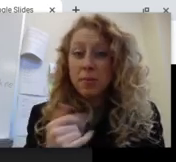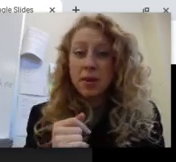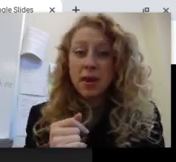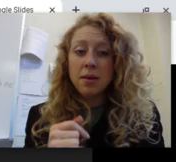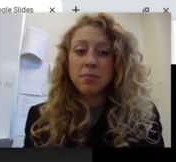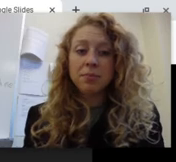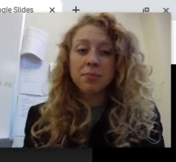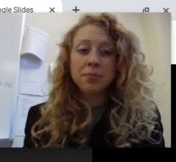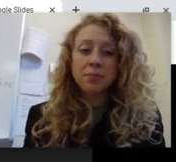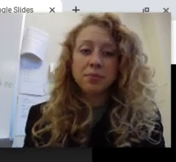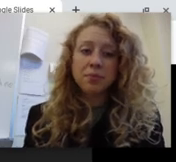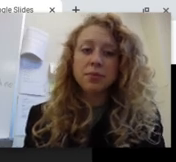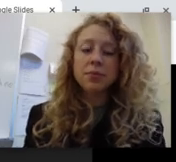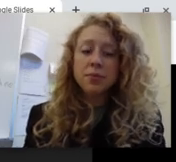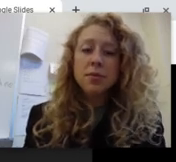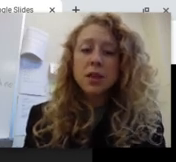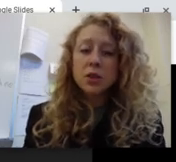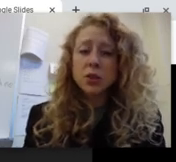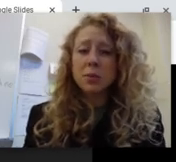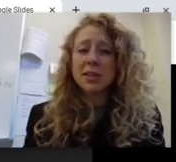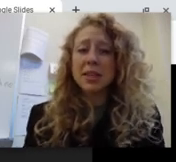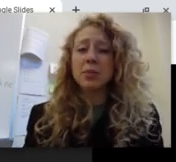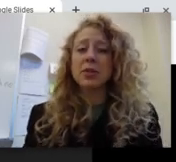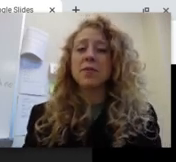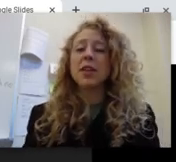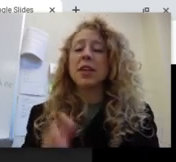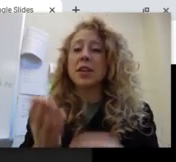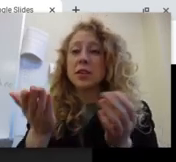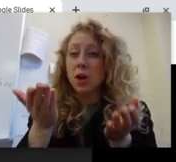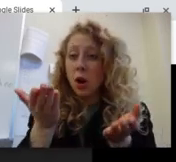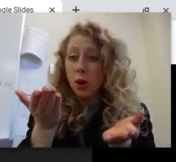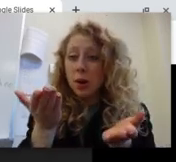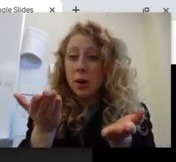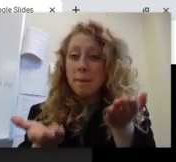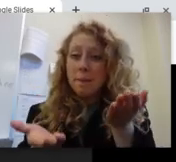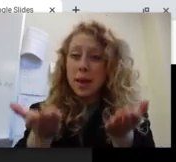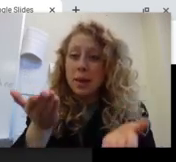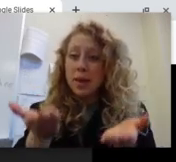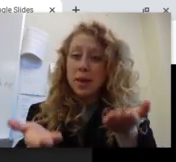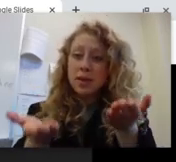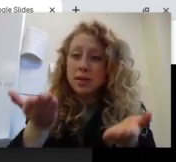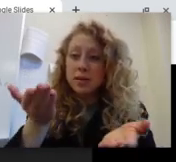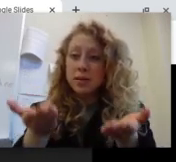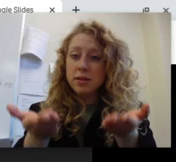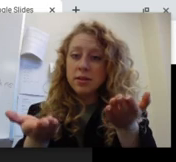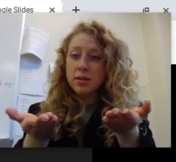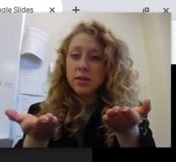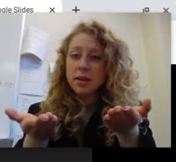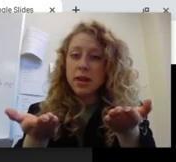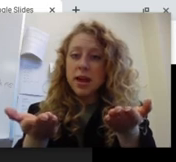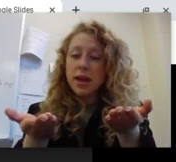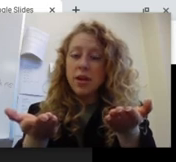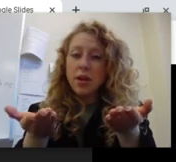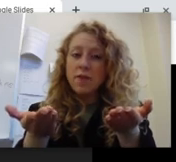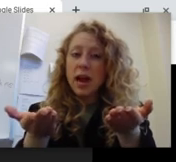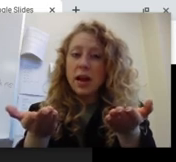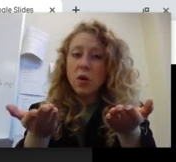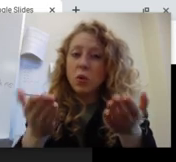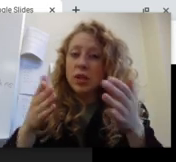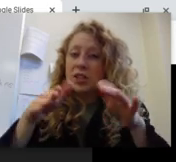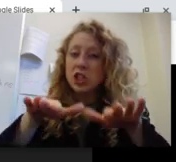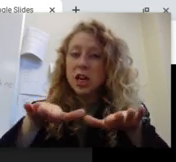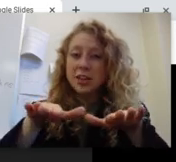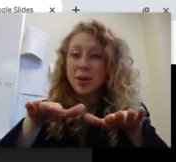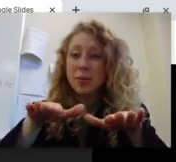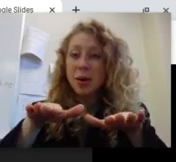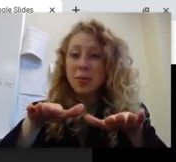whatever it may be. So some examples of these are maybe, and if I